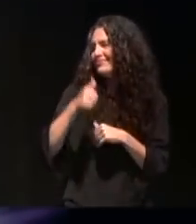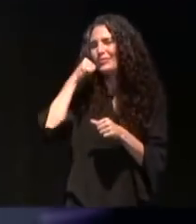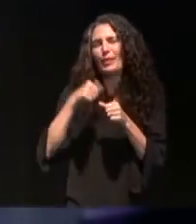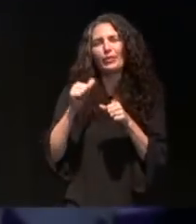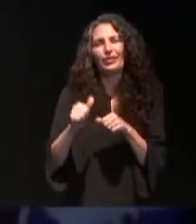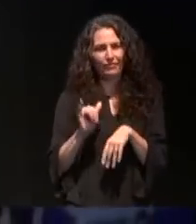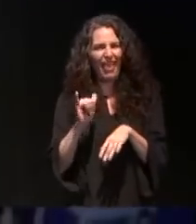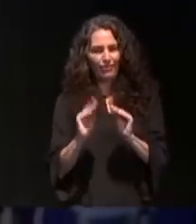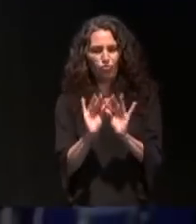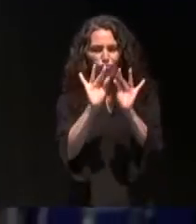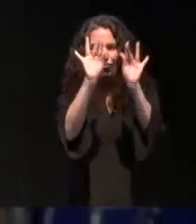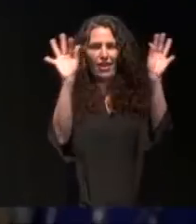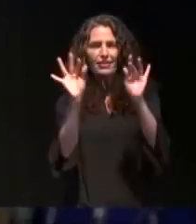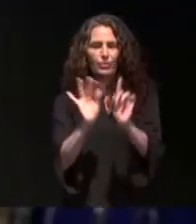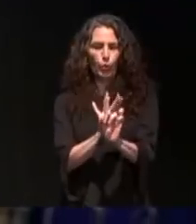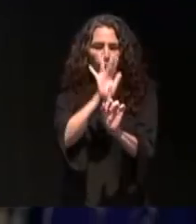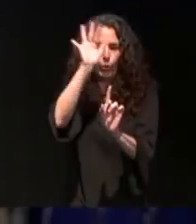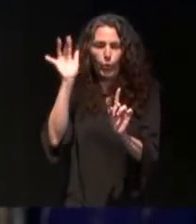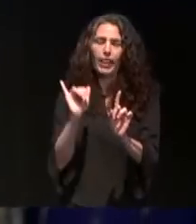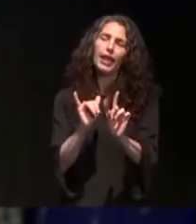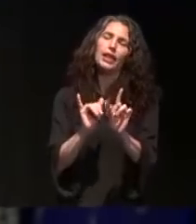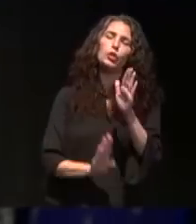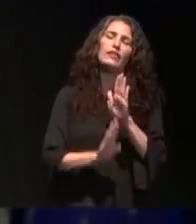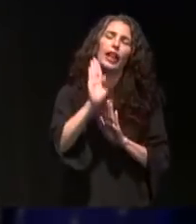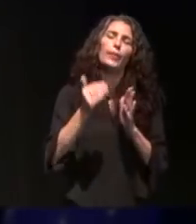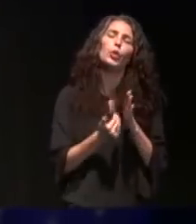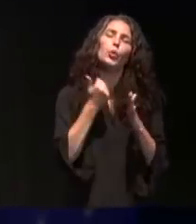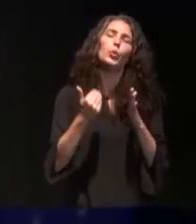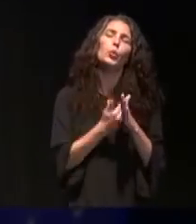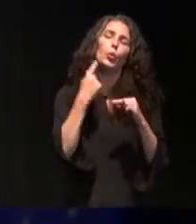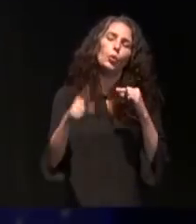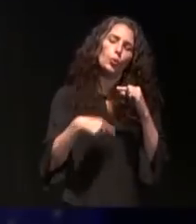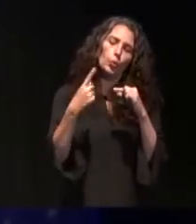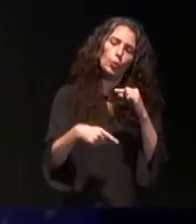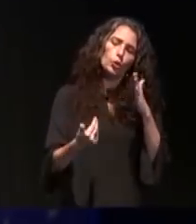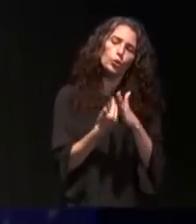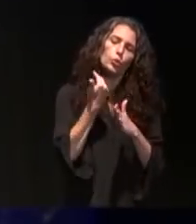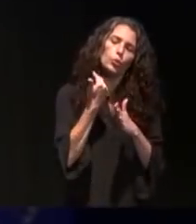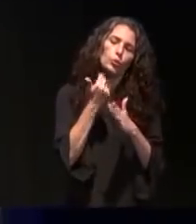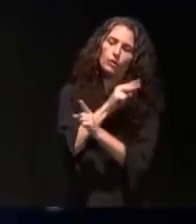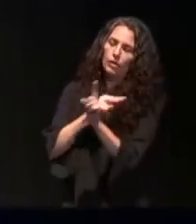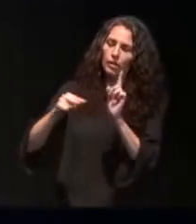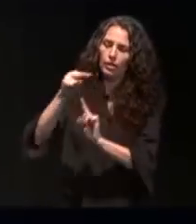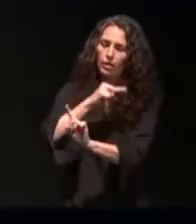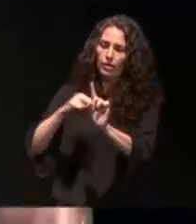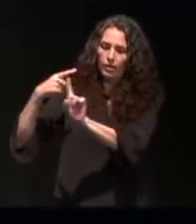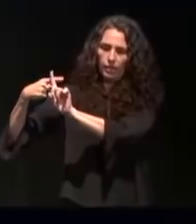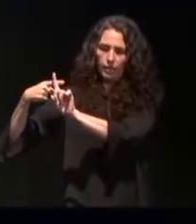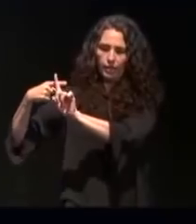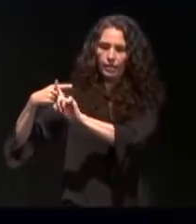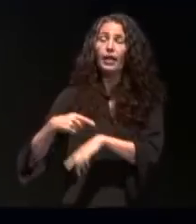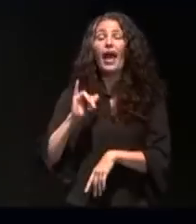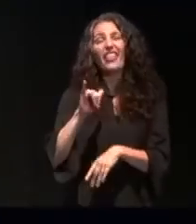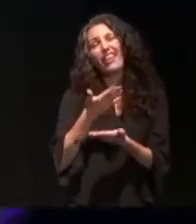radiance, we begin to develop a whole new loop. A whole new loop. And we begin to have certain things